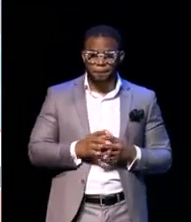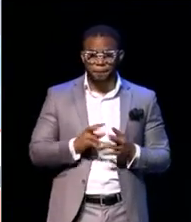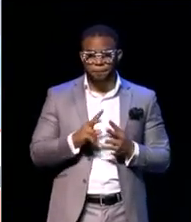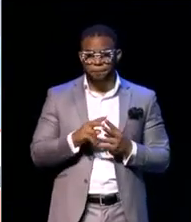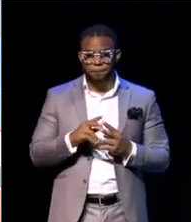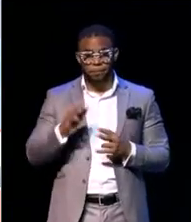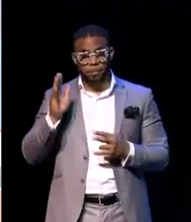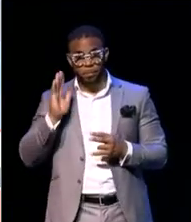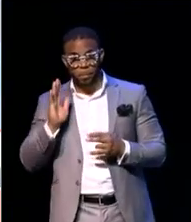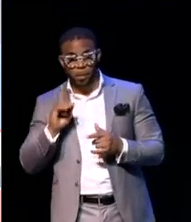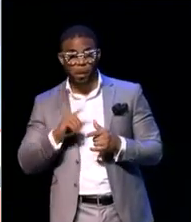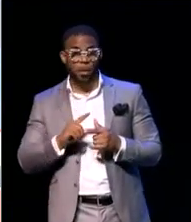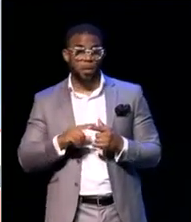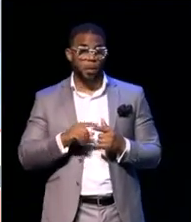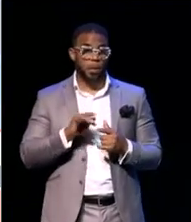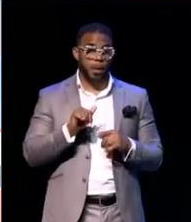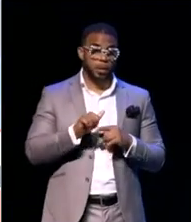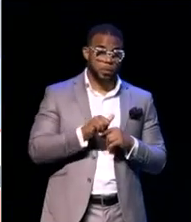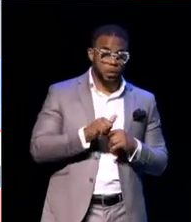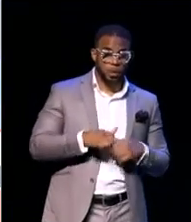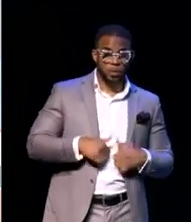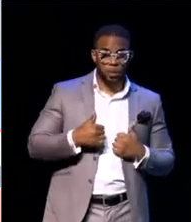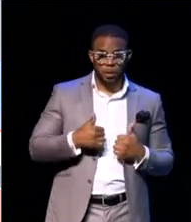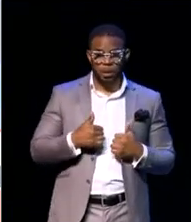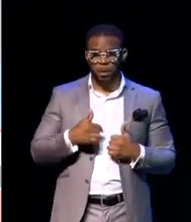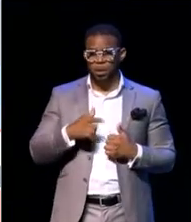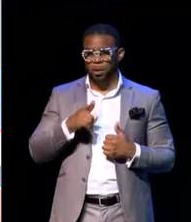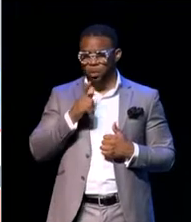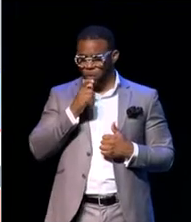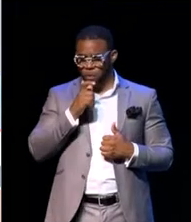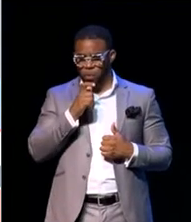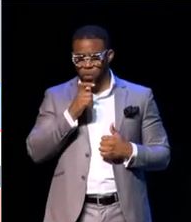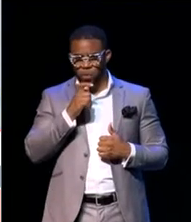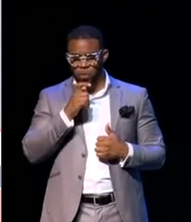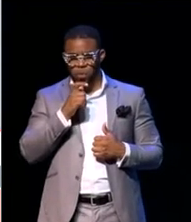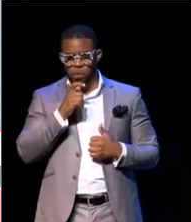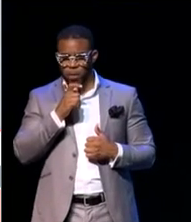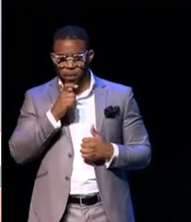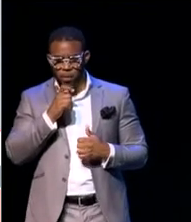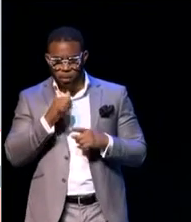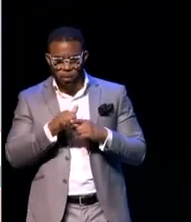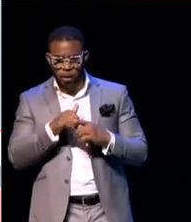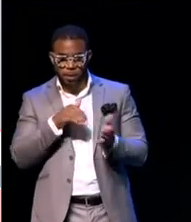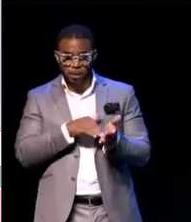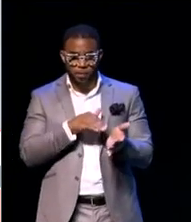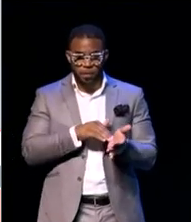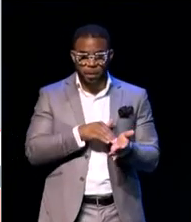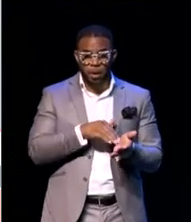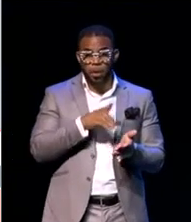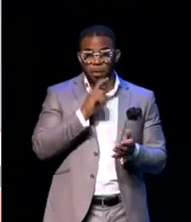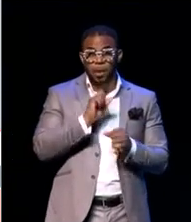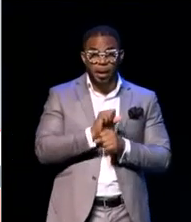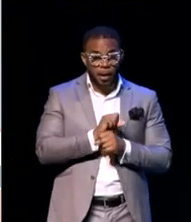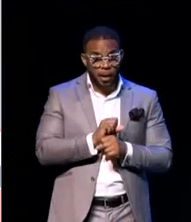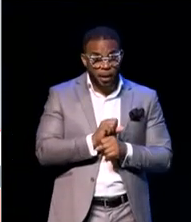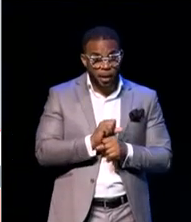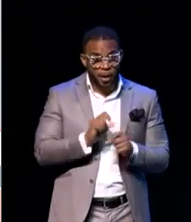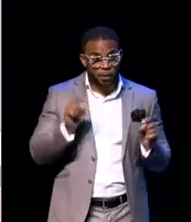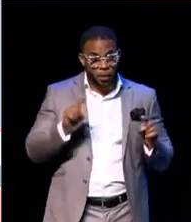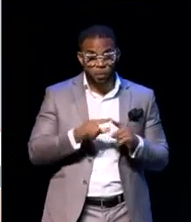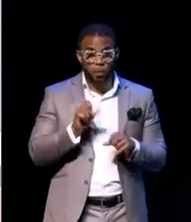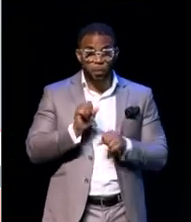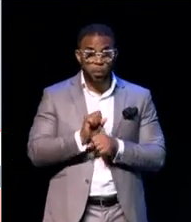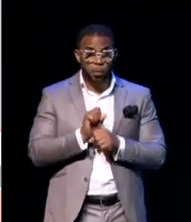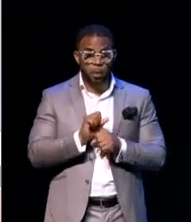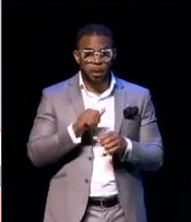either formally or by training residents who, training physicians who actually have come to